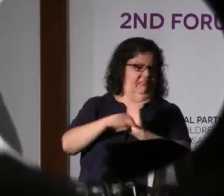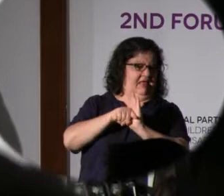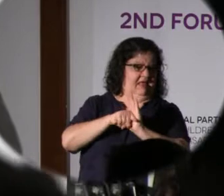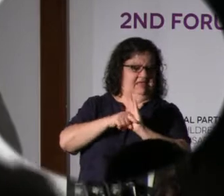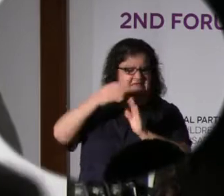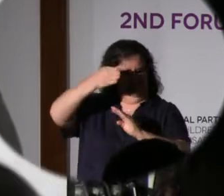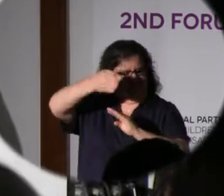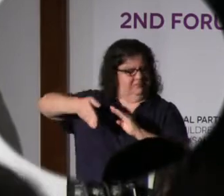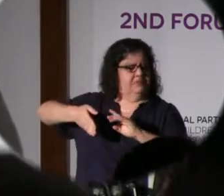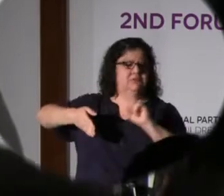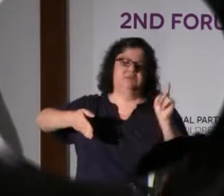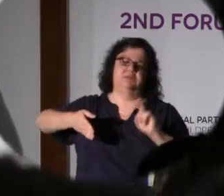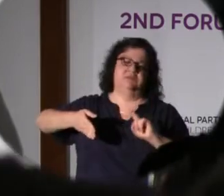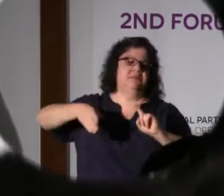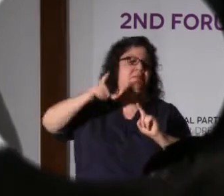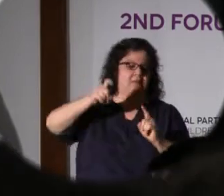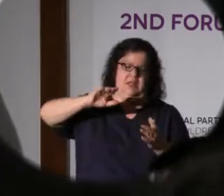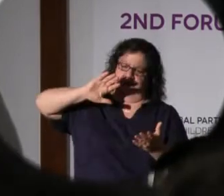step towards building